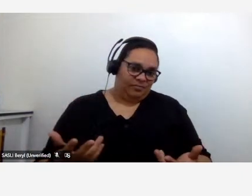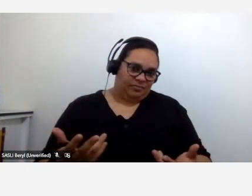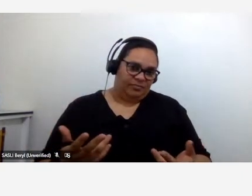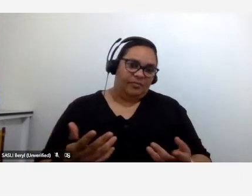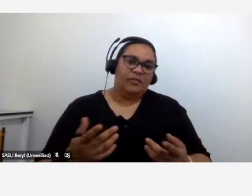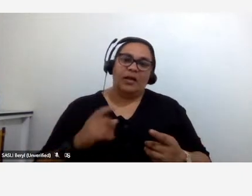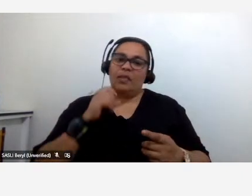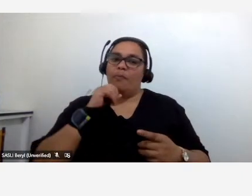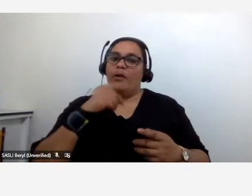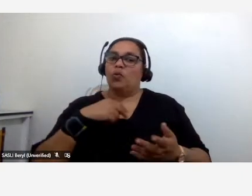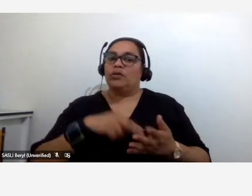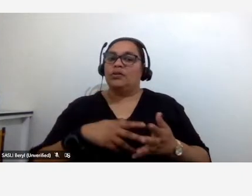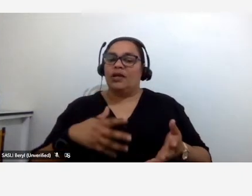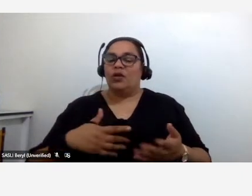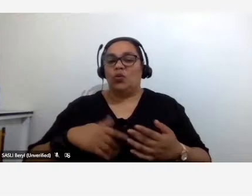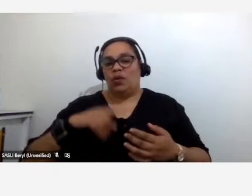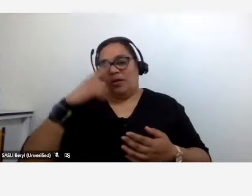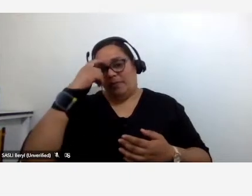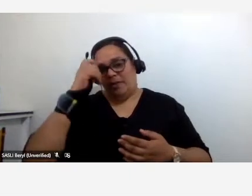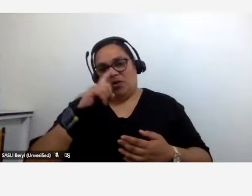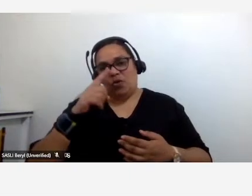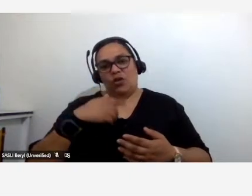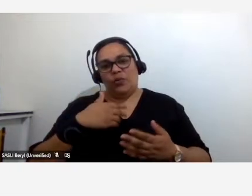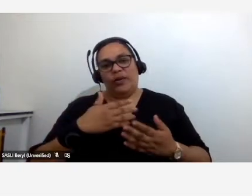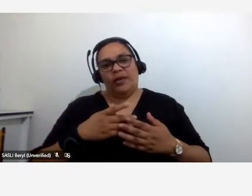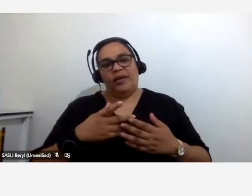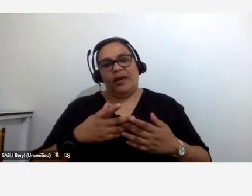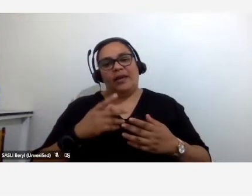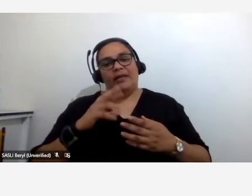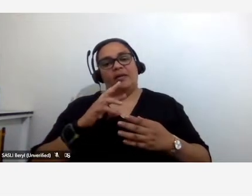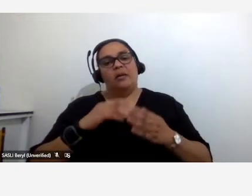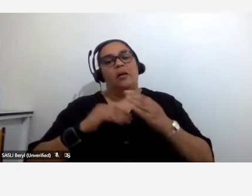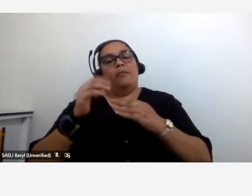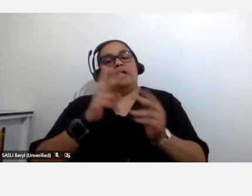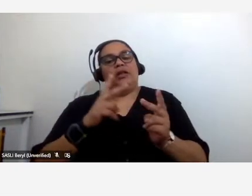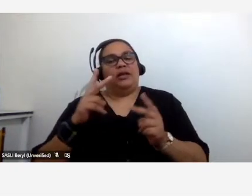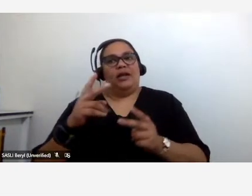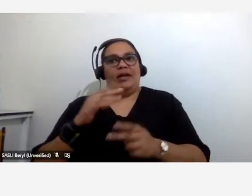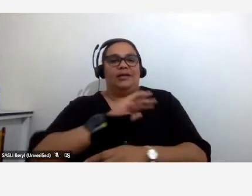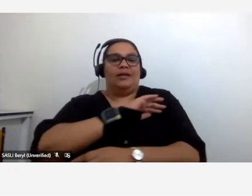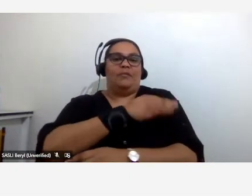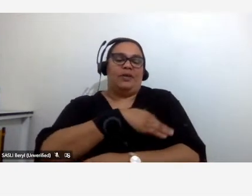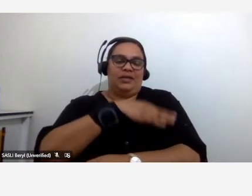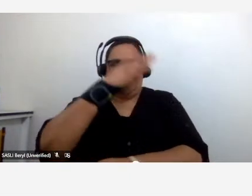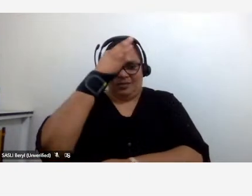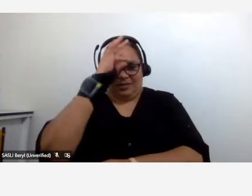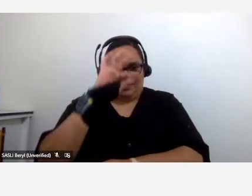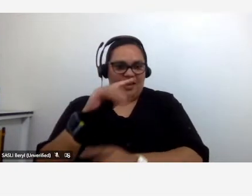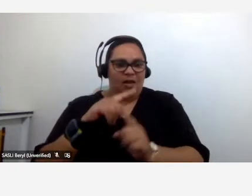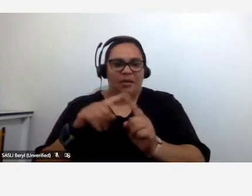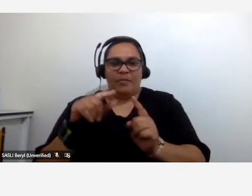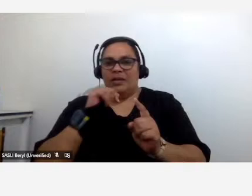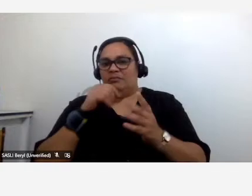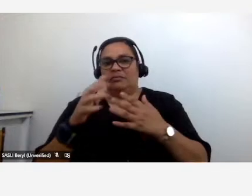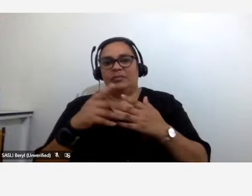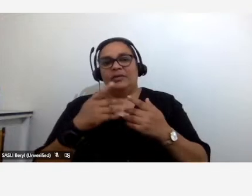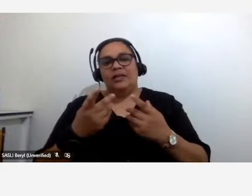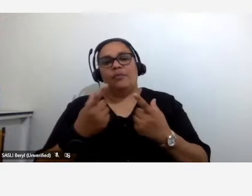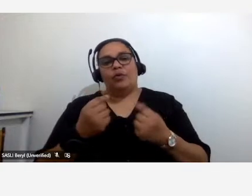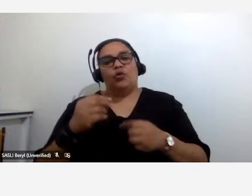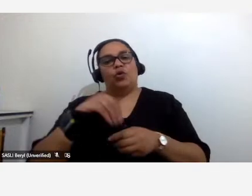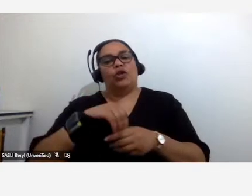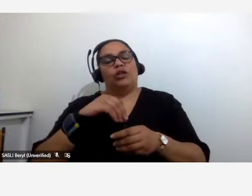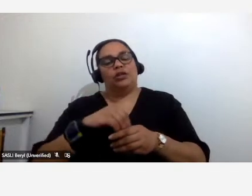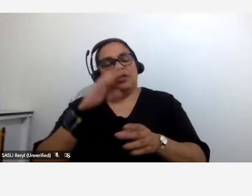And where we stand, we believe that we can rebuild the capacity of the state, even on embarking on intellectual